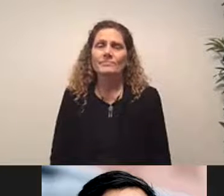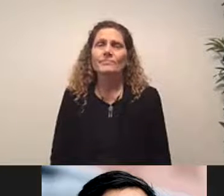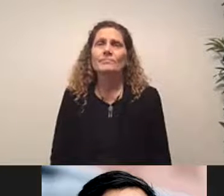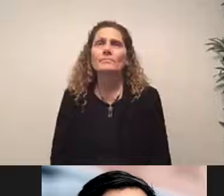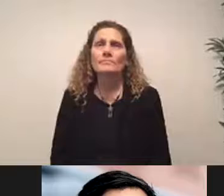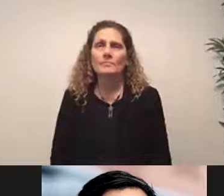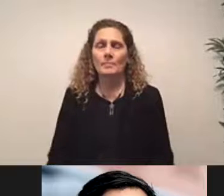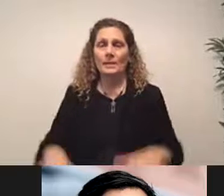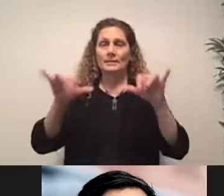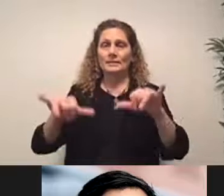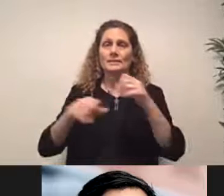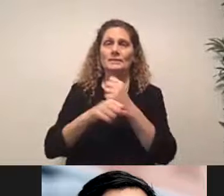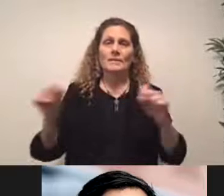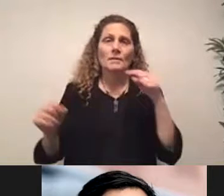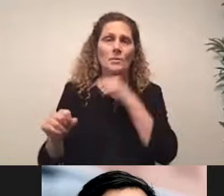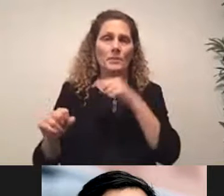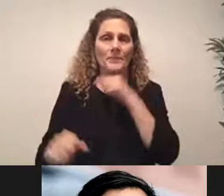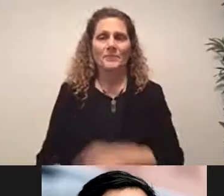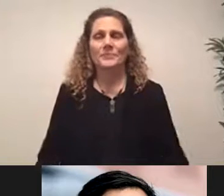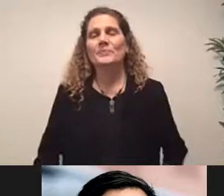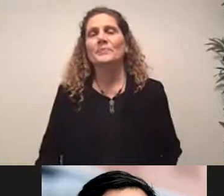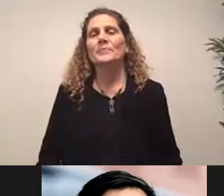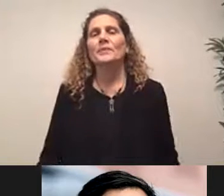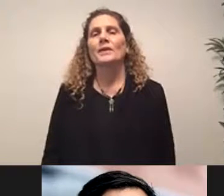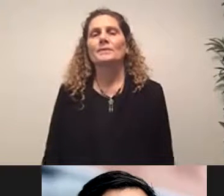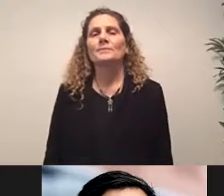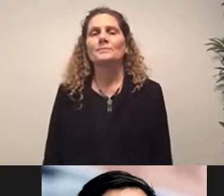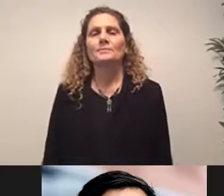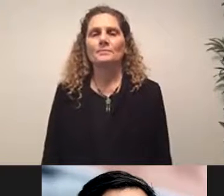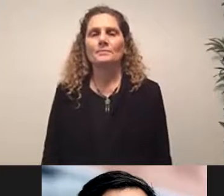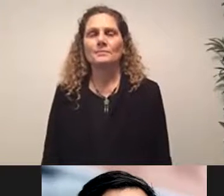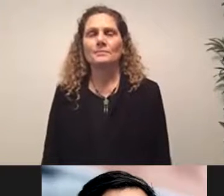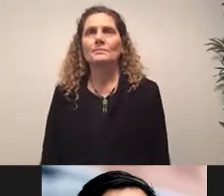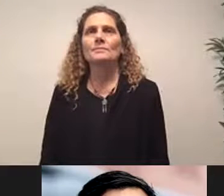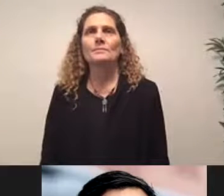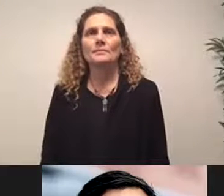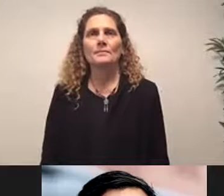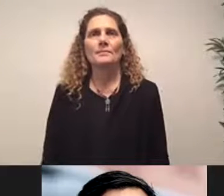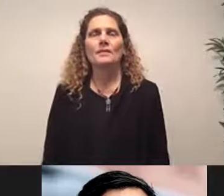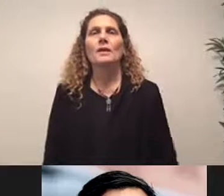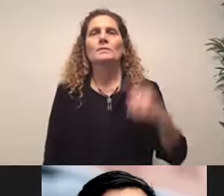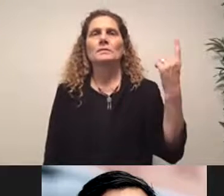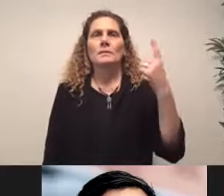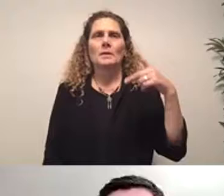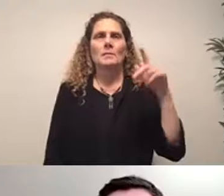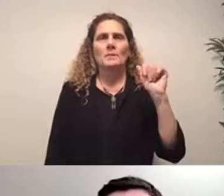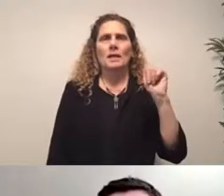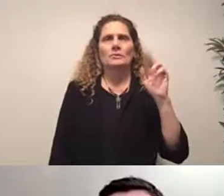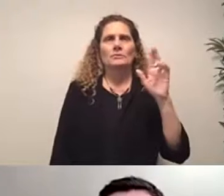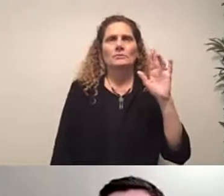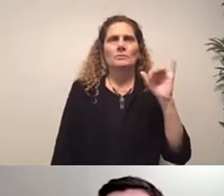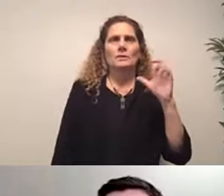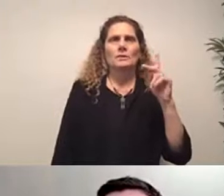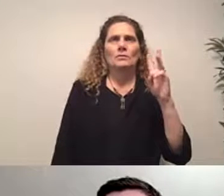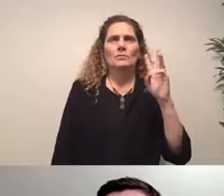Thank you very much. Our first question comes from Patrick Palantonio at WISN 12 for Dr. Weston.